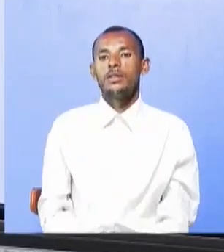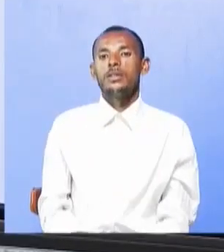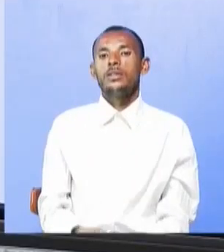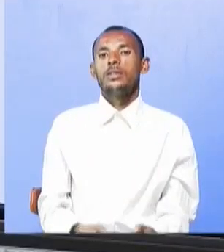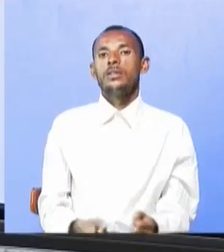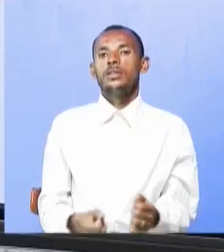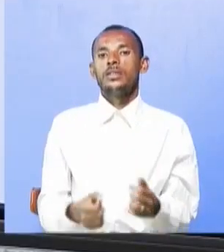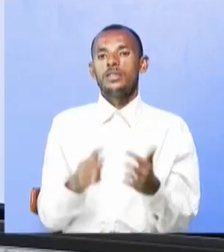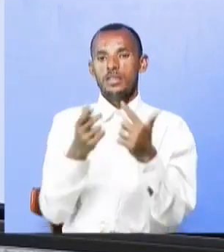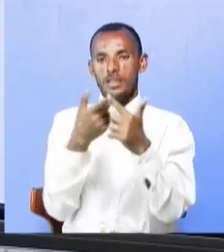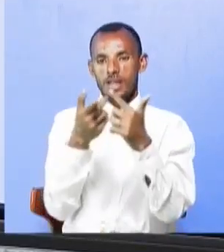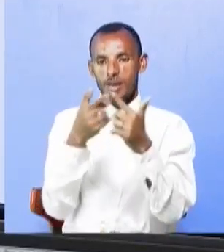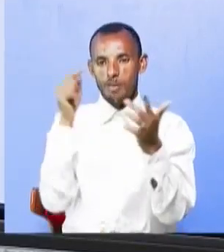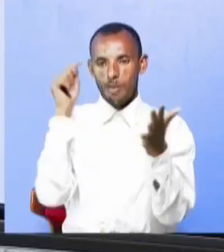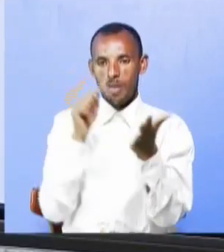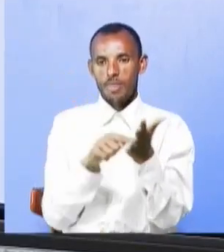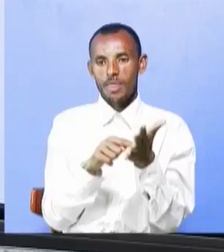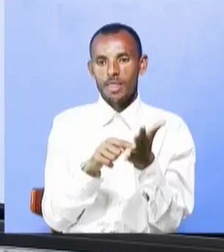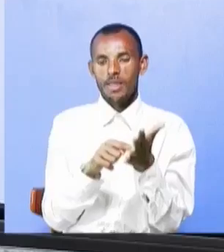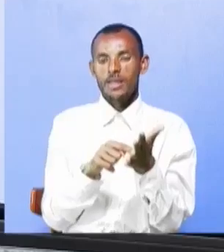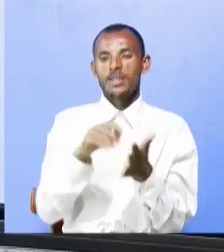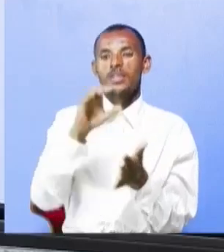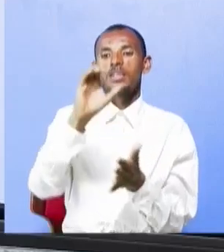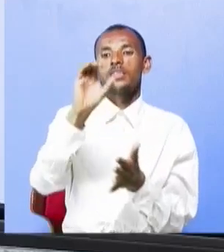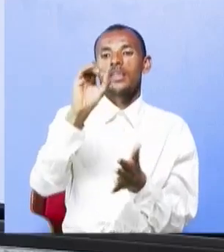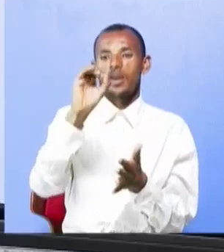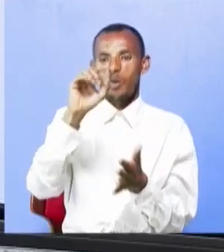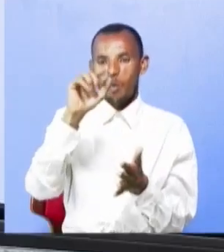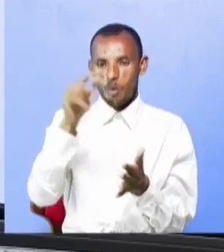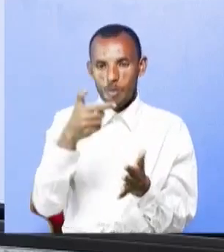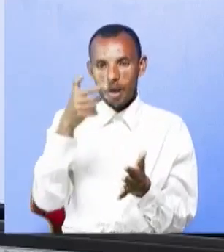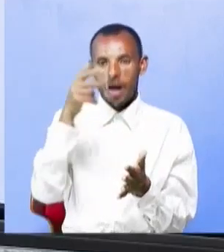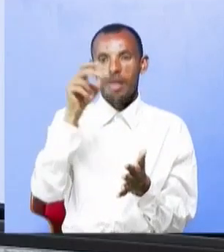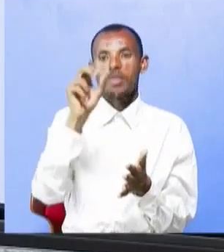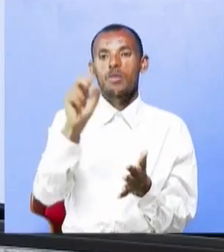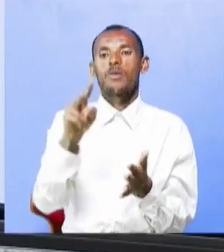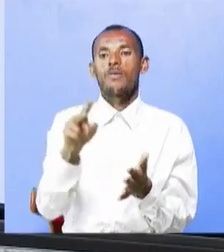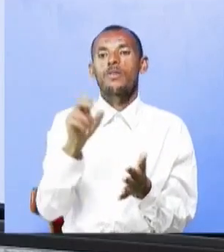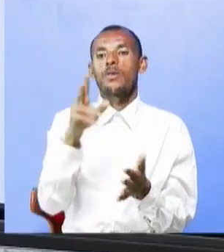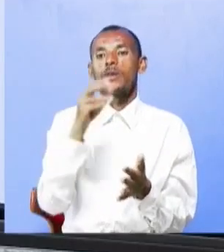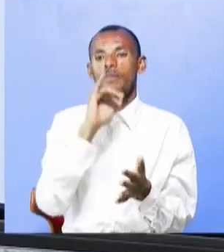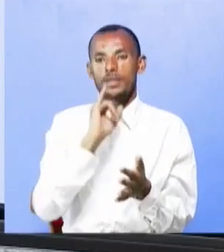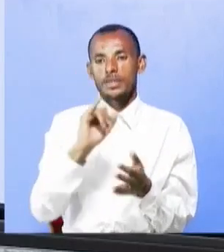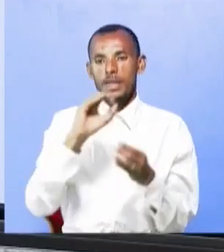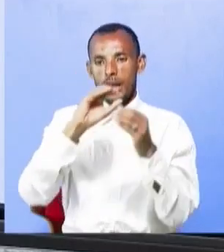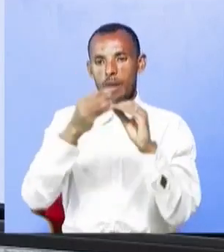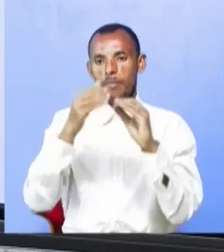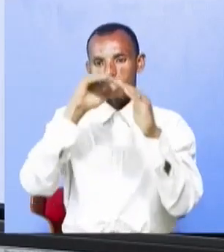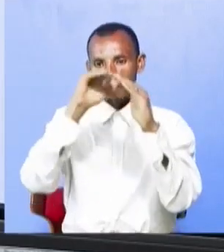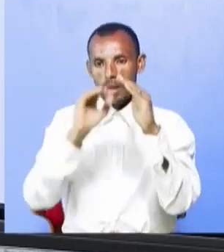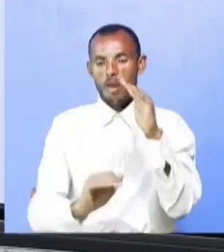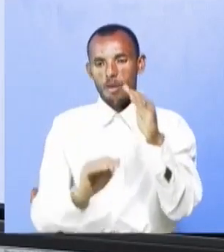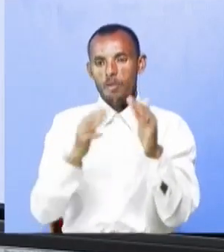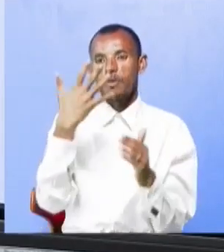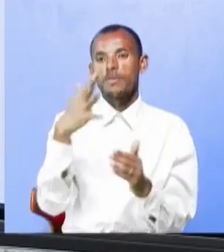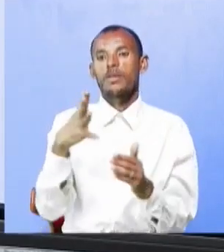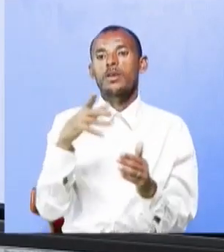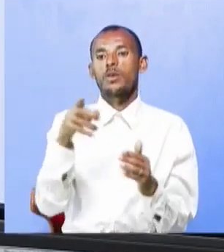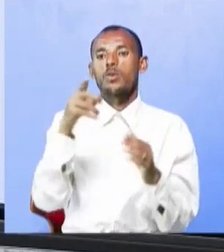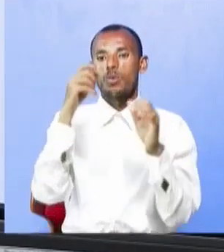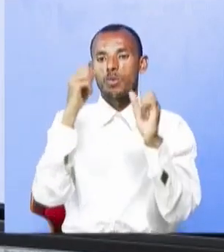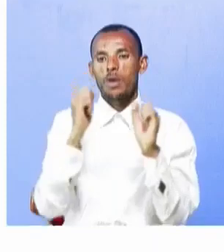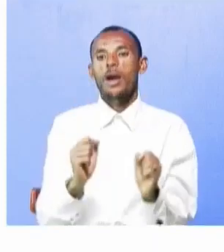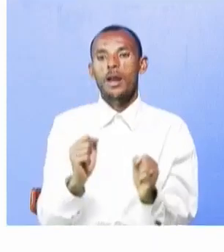second point is 0, comma 12. Okay, 12 is a number below 15, so you can put